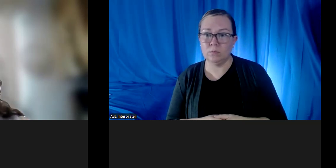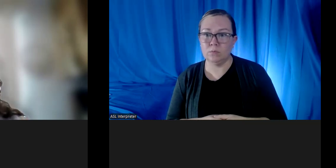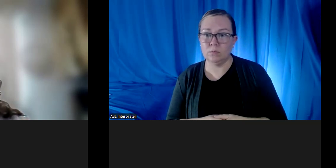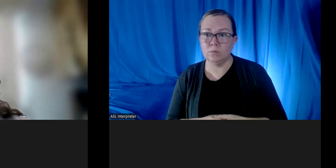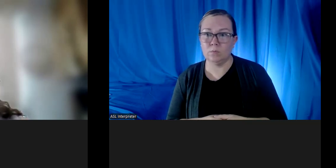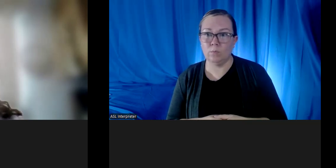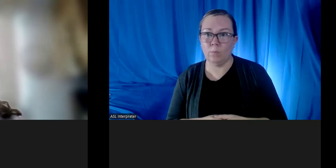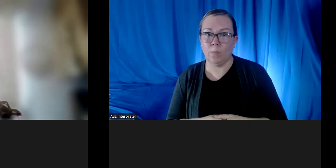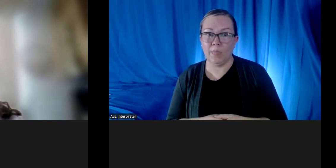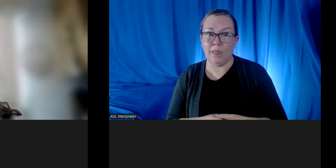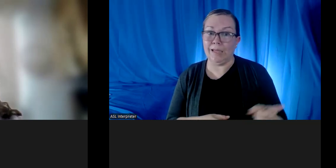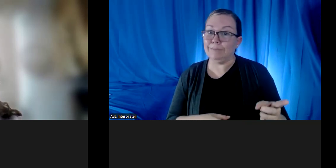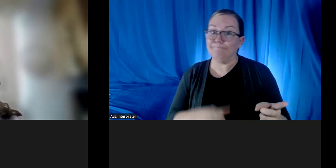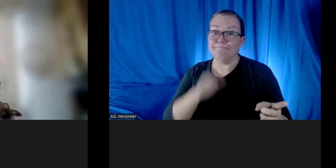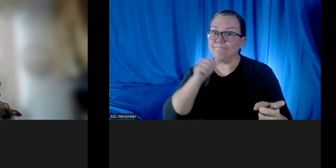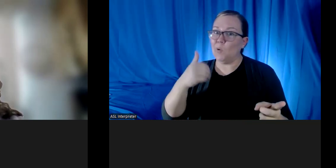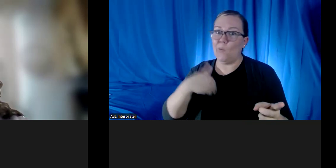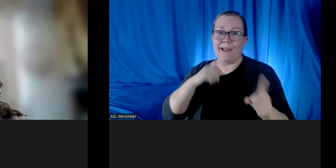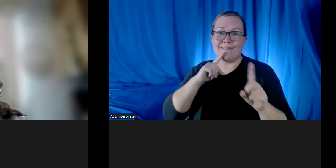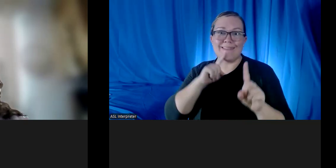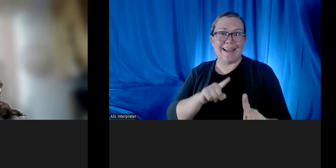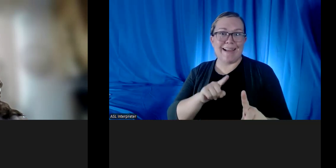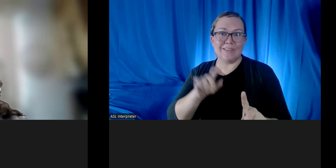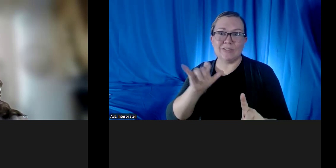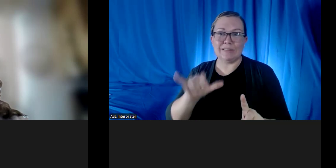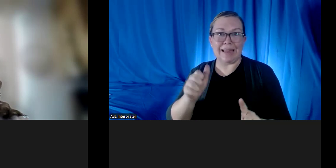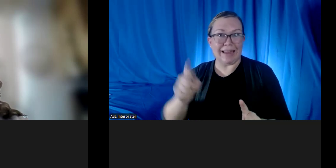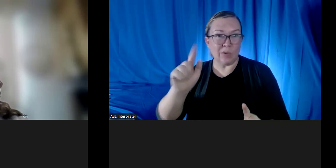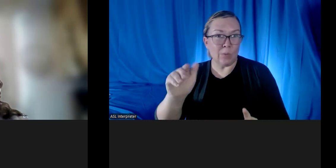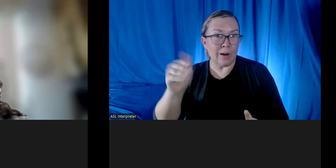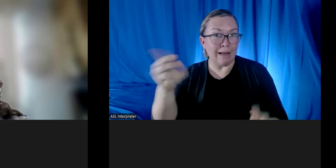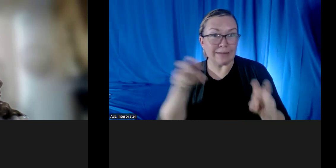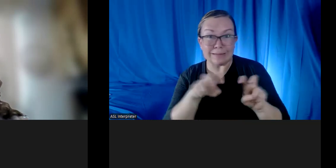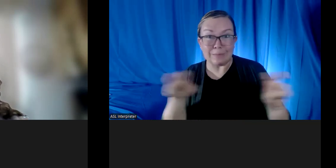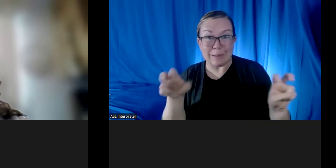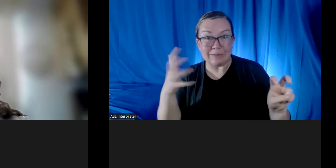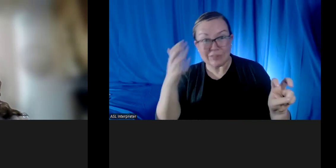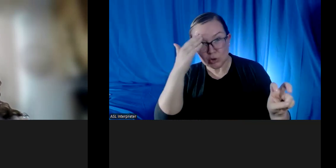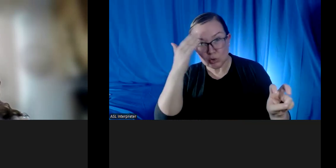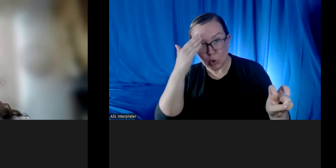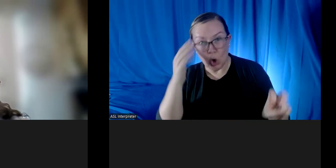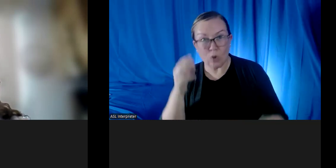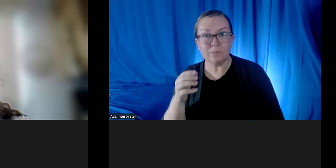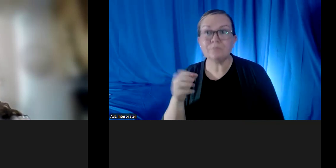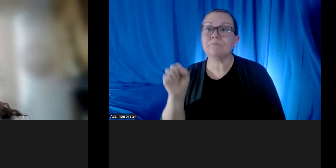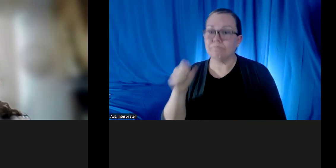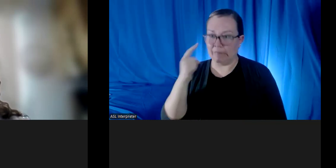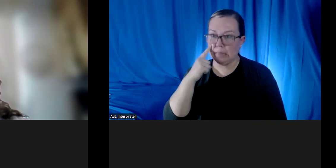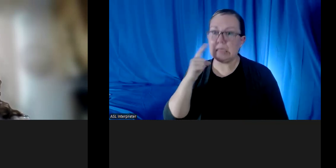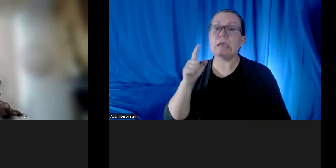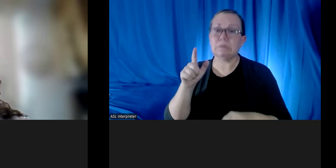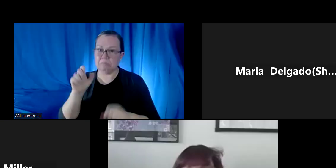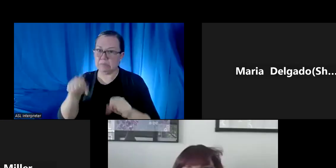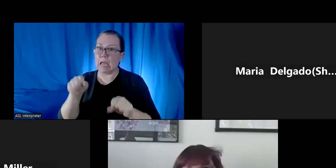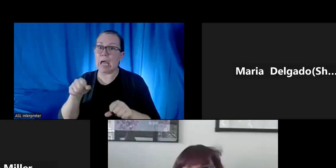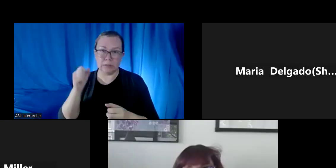And I do not have an answer to that Okay. question. Does anyone else on the panel know? I believe it can.